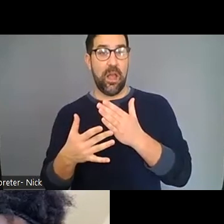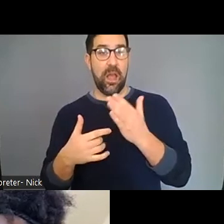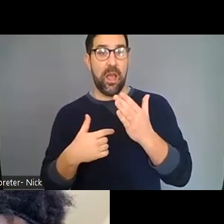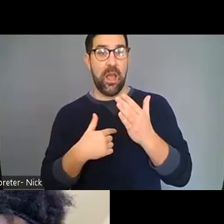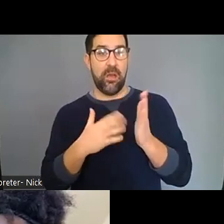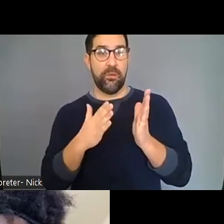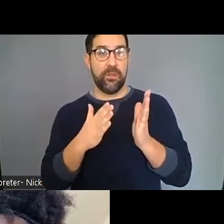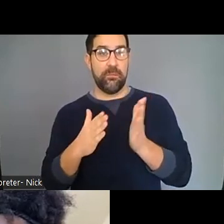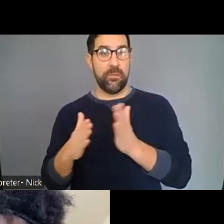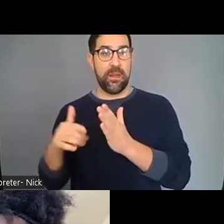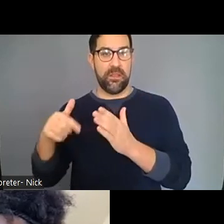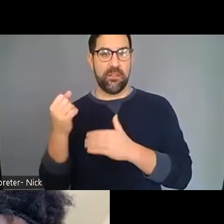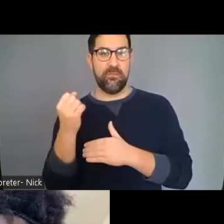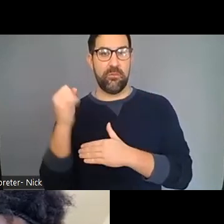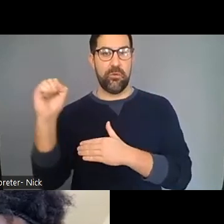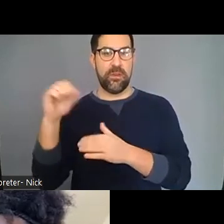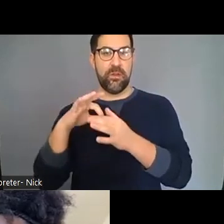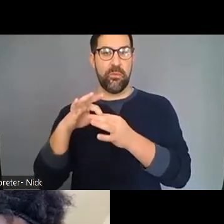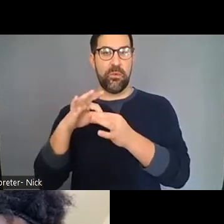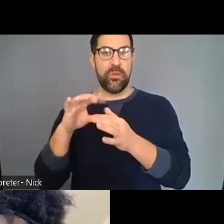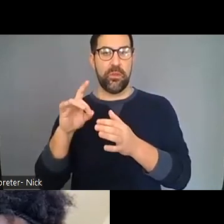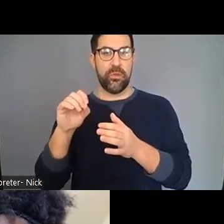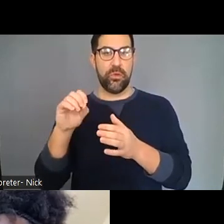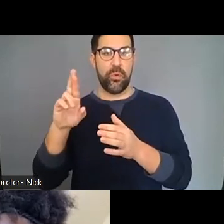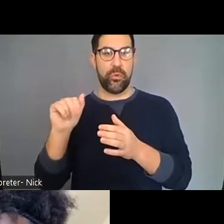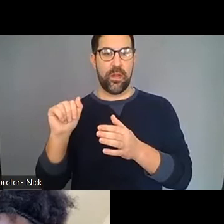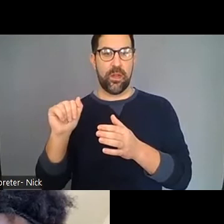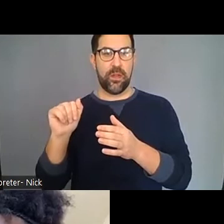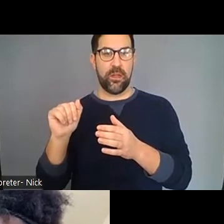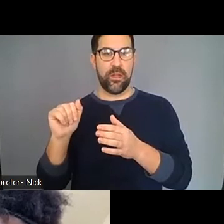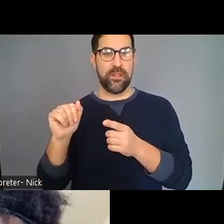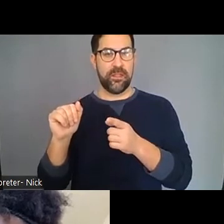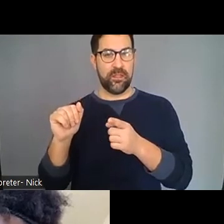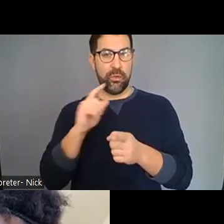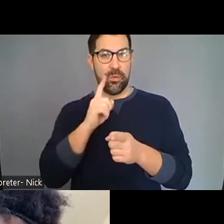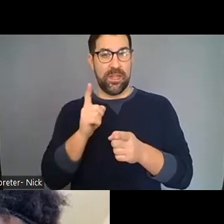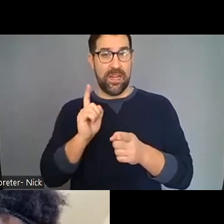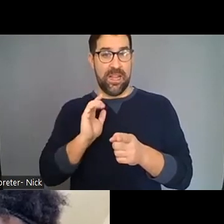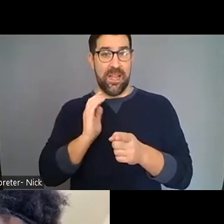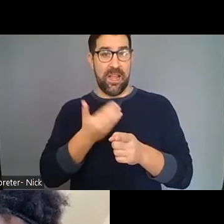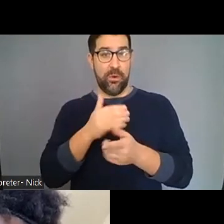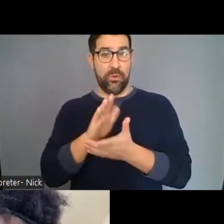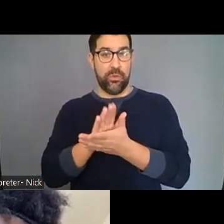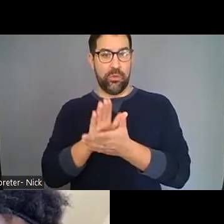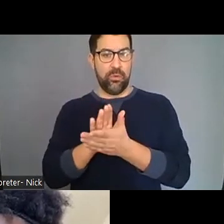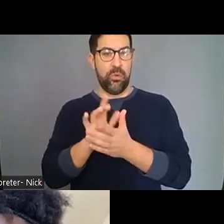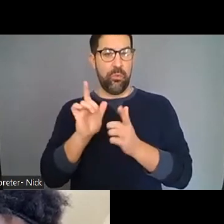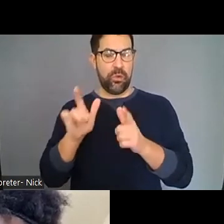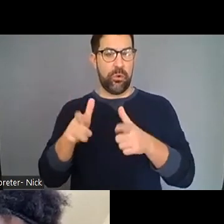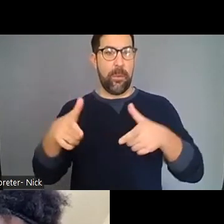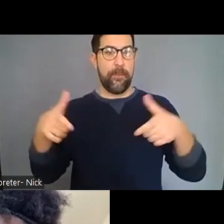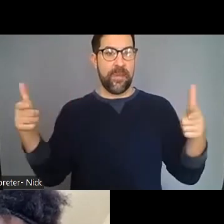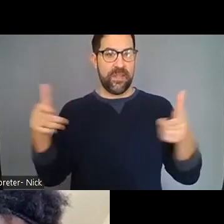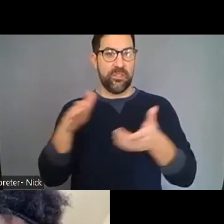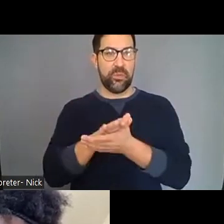this movement alongside Dora, and particularly at our school, we go to a very large school, so